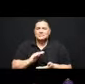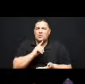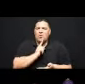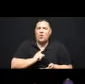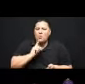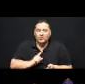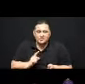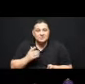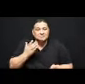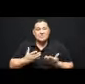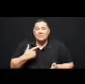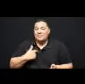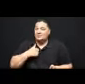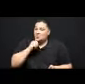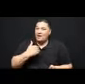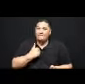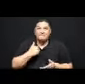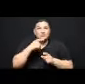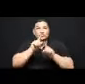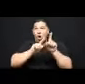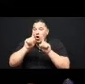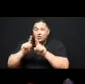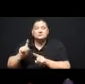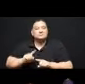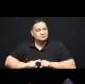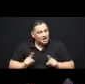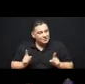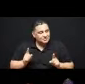stars, but I have the mountains.